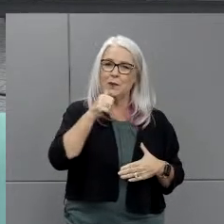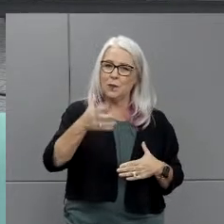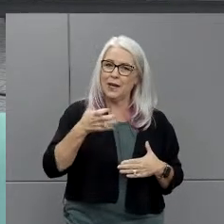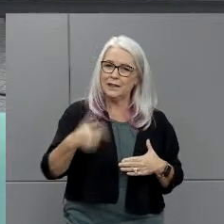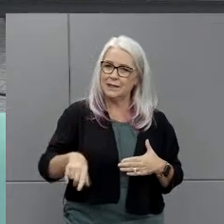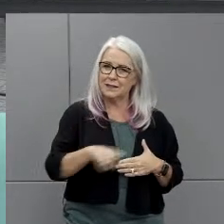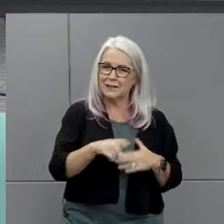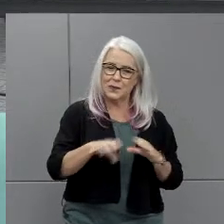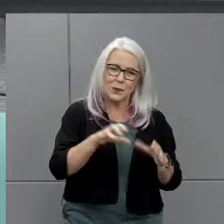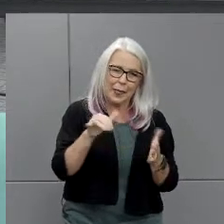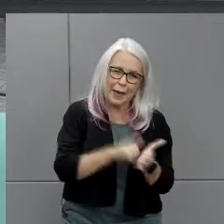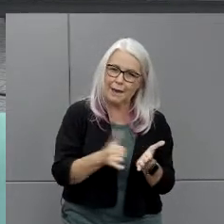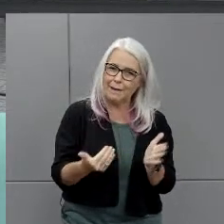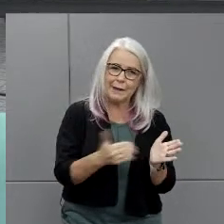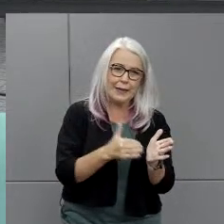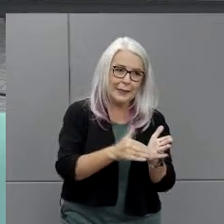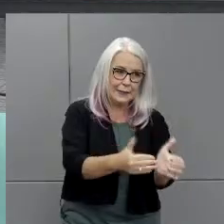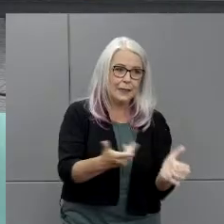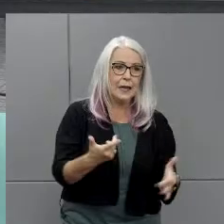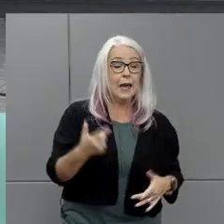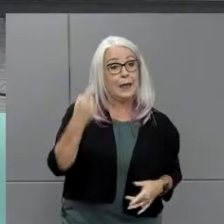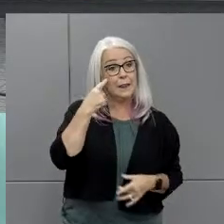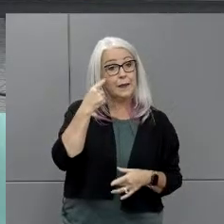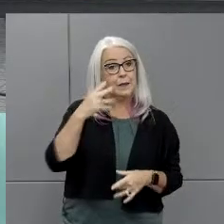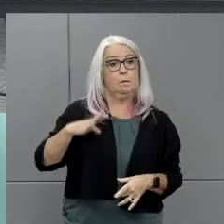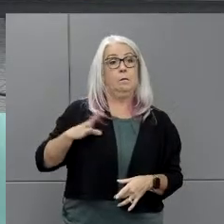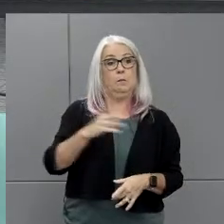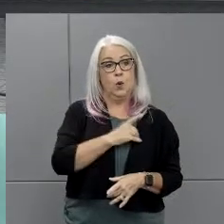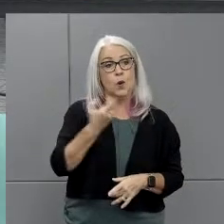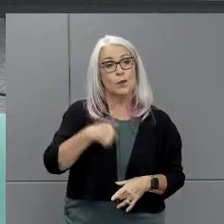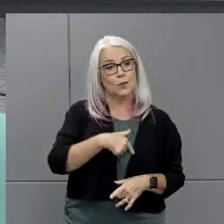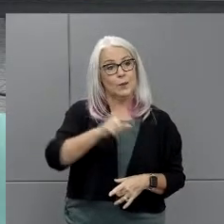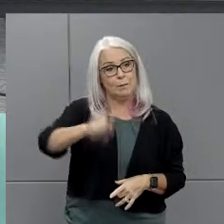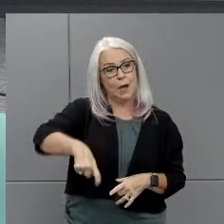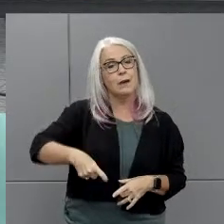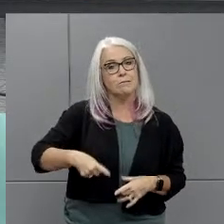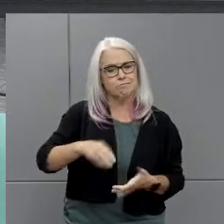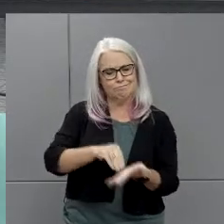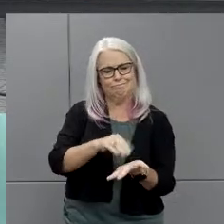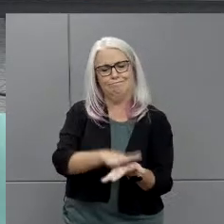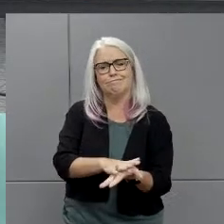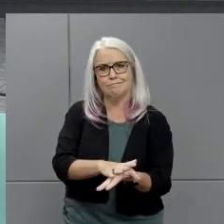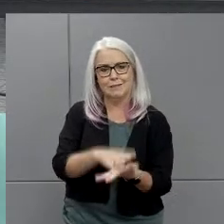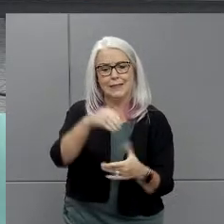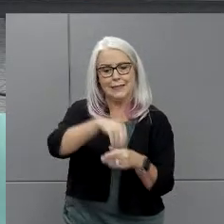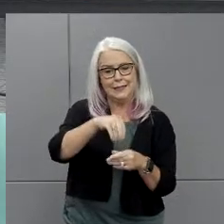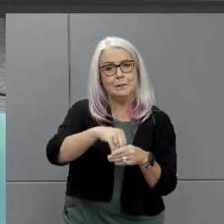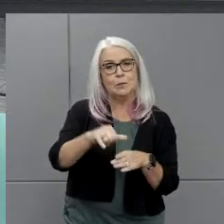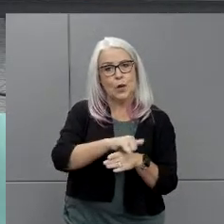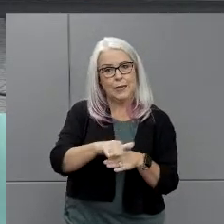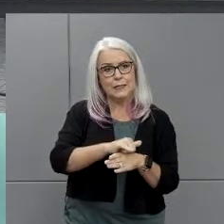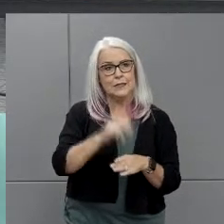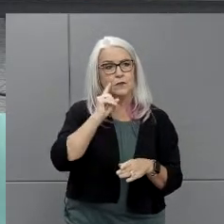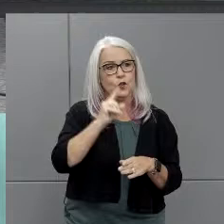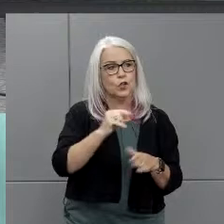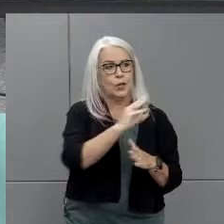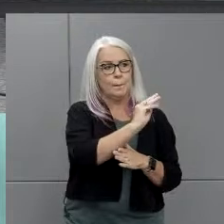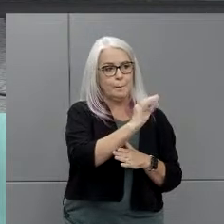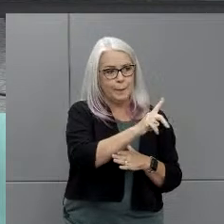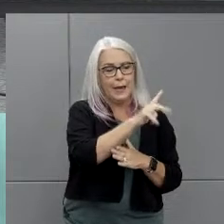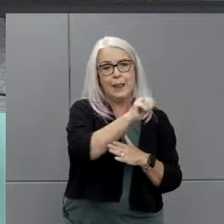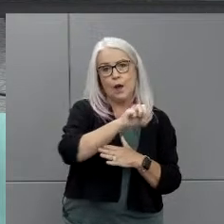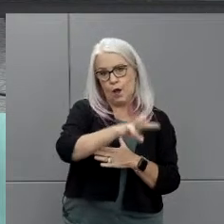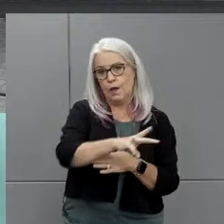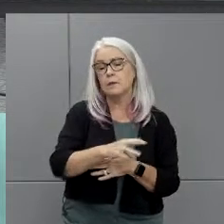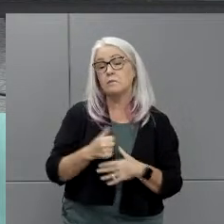through this. So I do think as a board, we need to document that into practice, whether it's a bylaw or whatever.